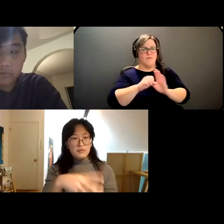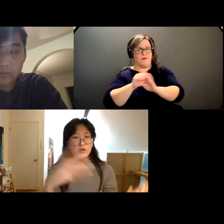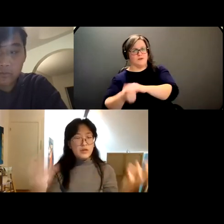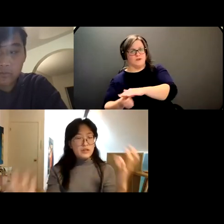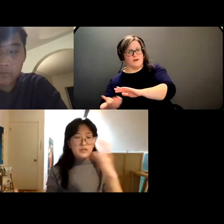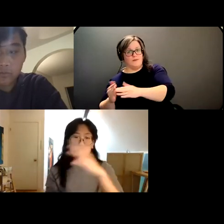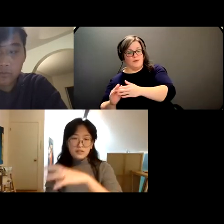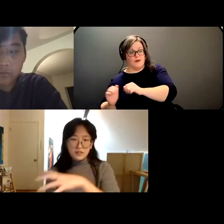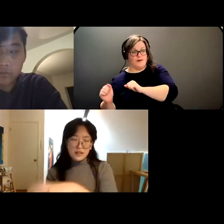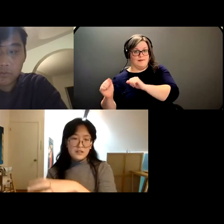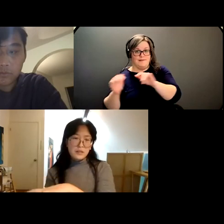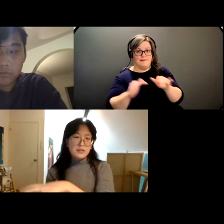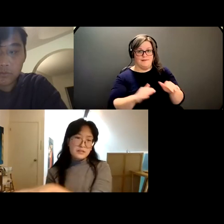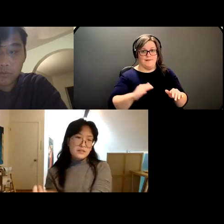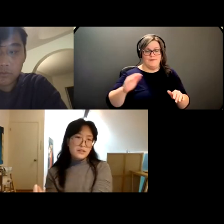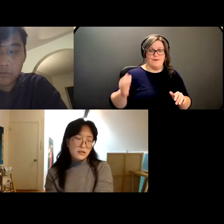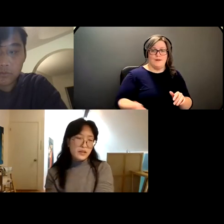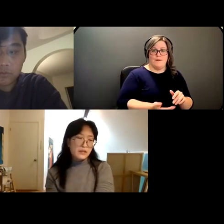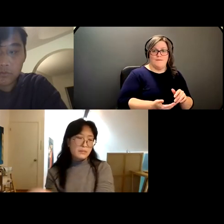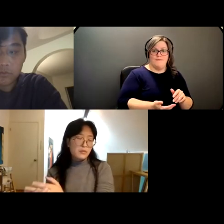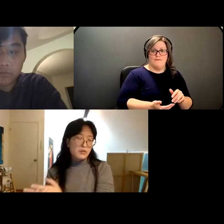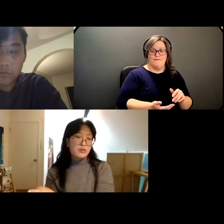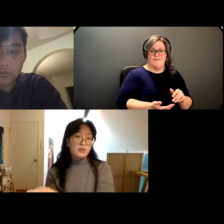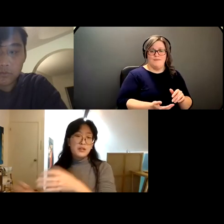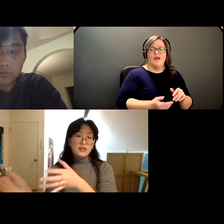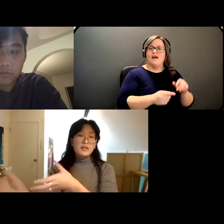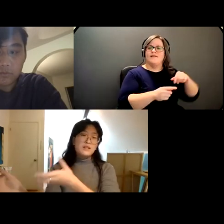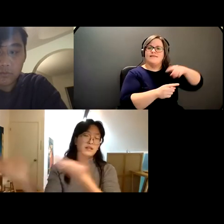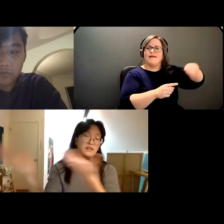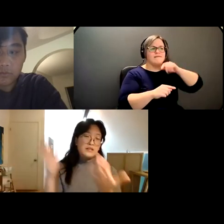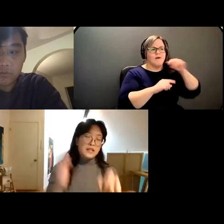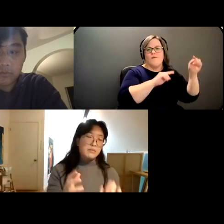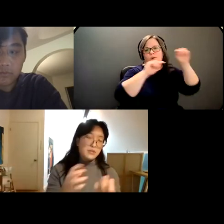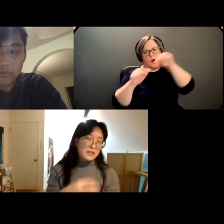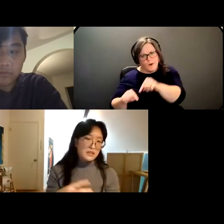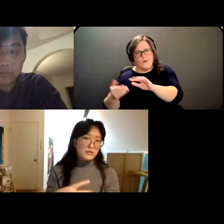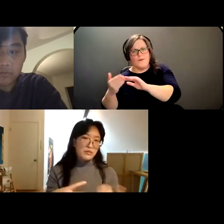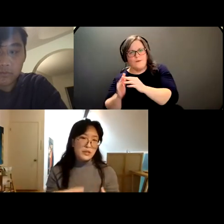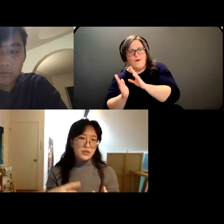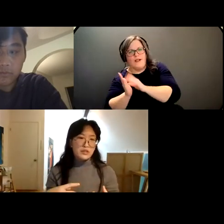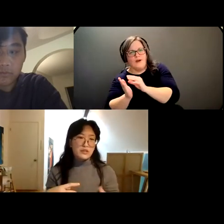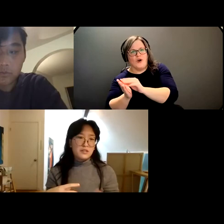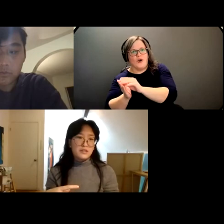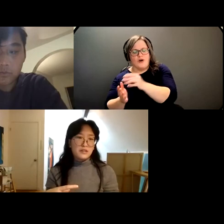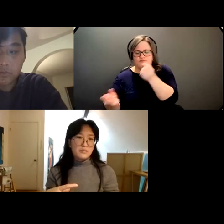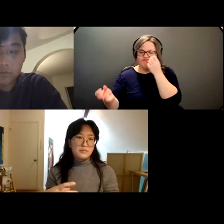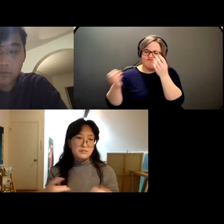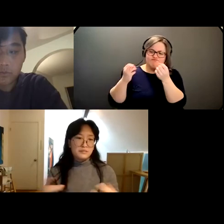them going to that space and learning, but more so getting presented information